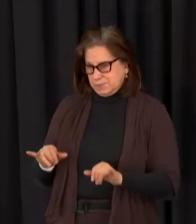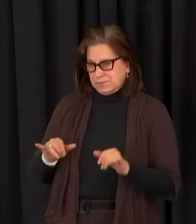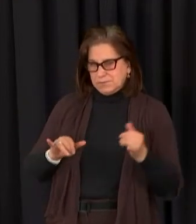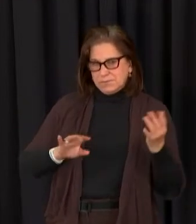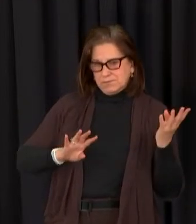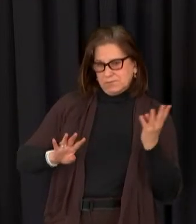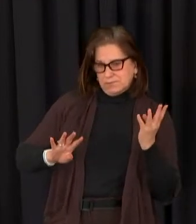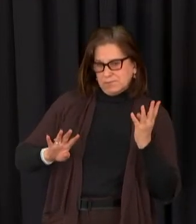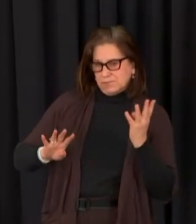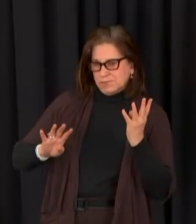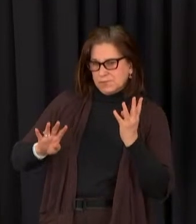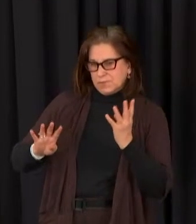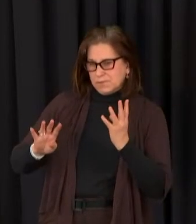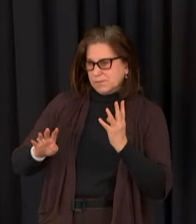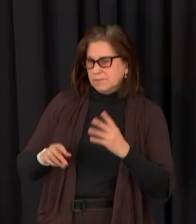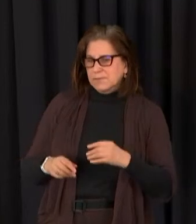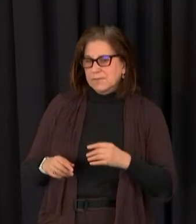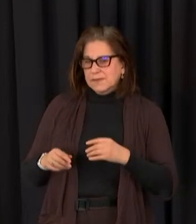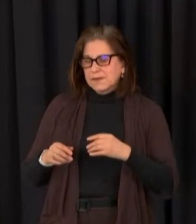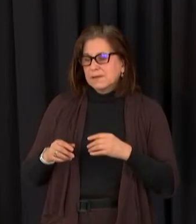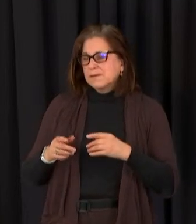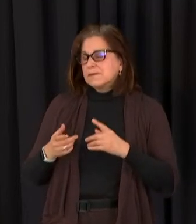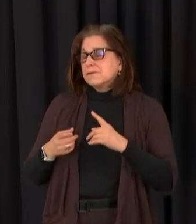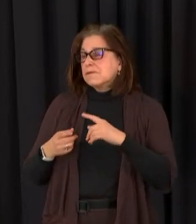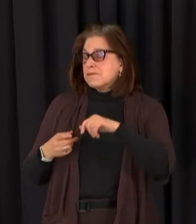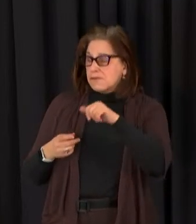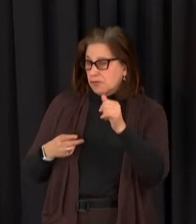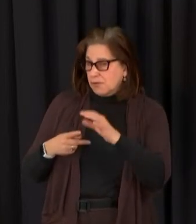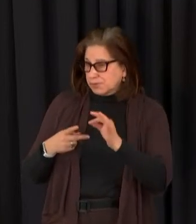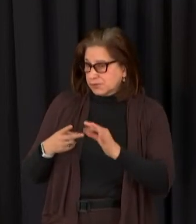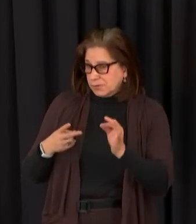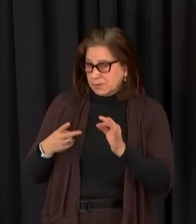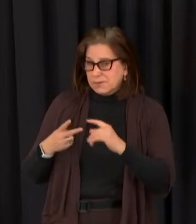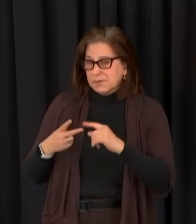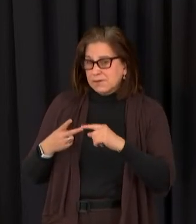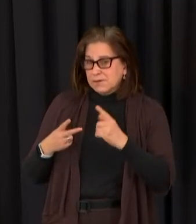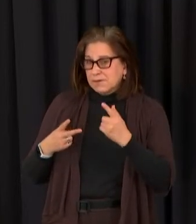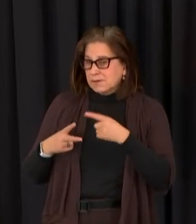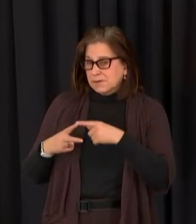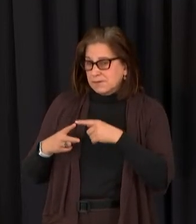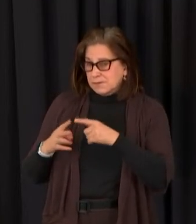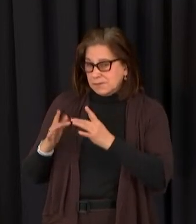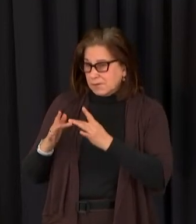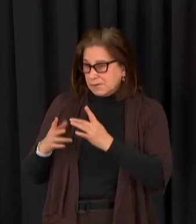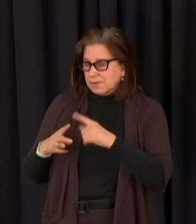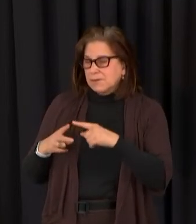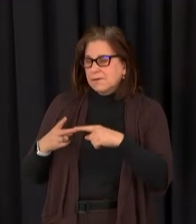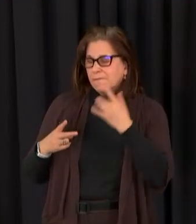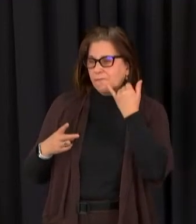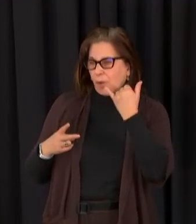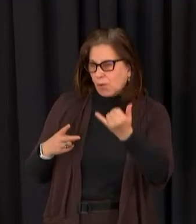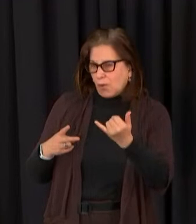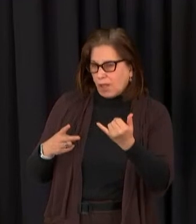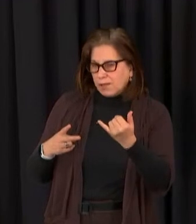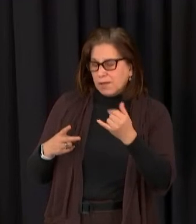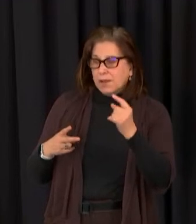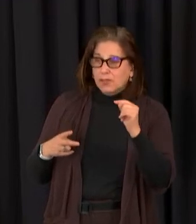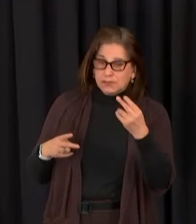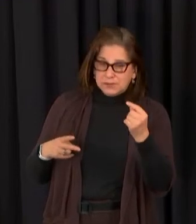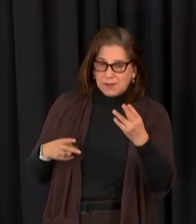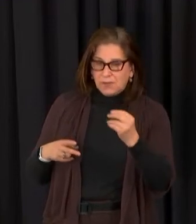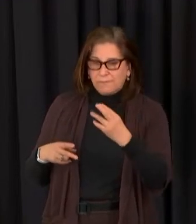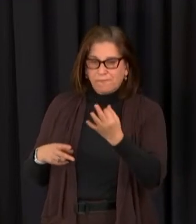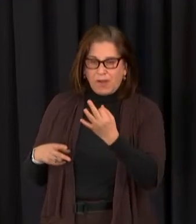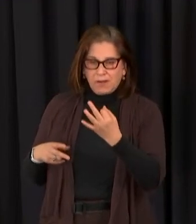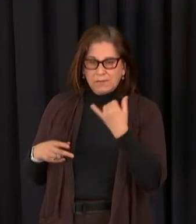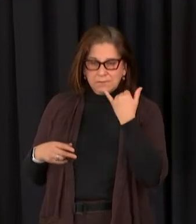time to a site or a phone call at the same time on Thursday or Friday. To a system